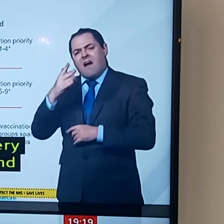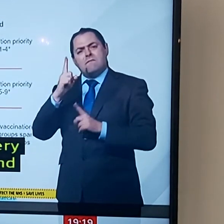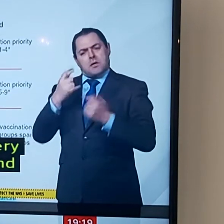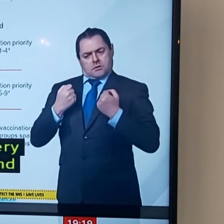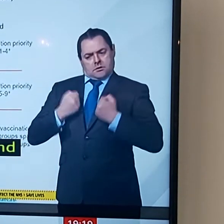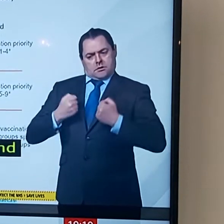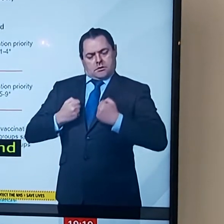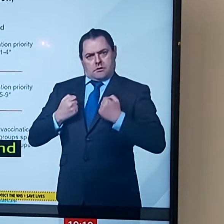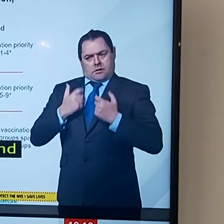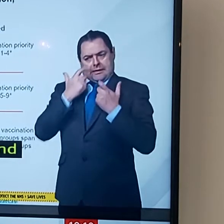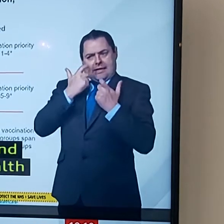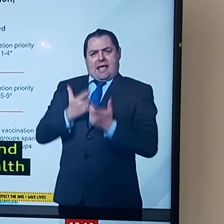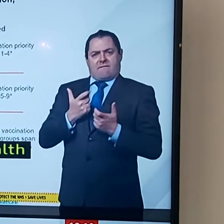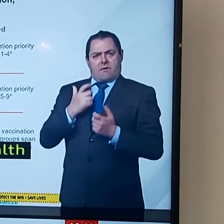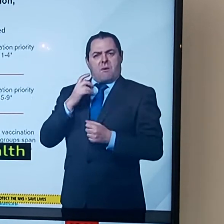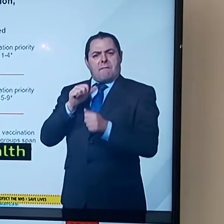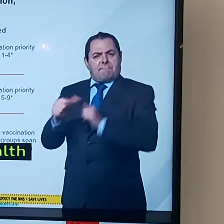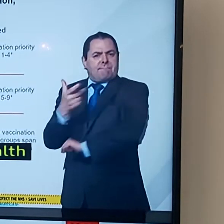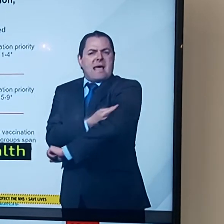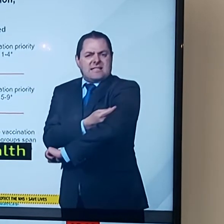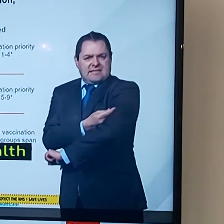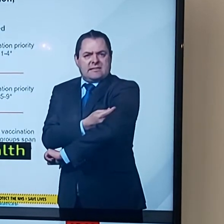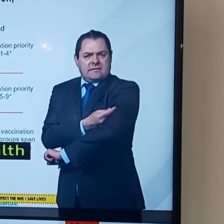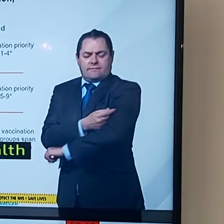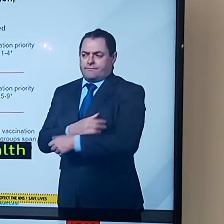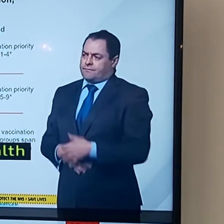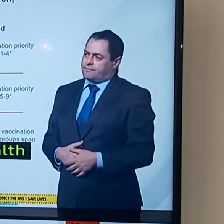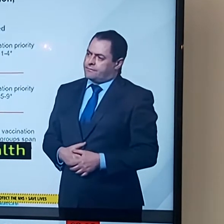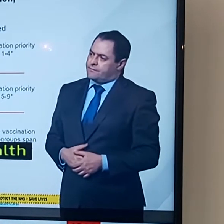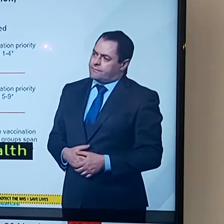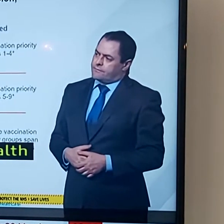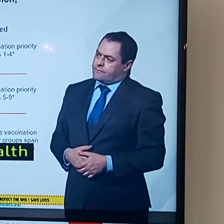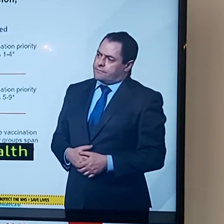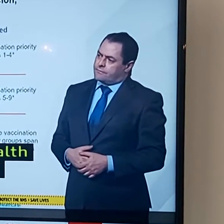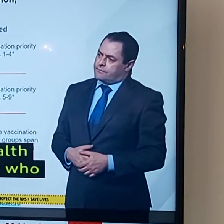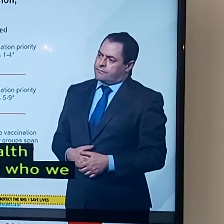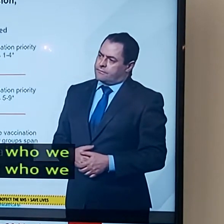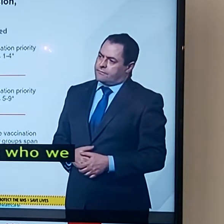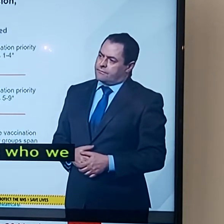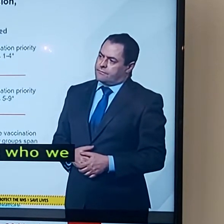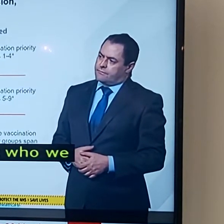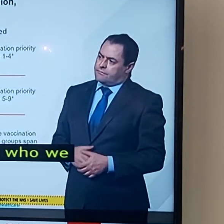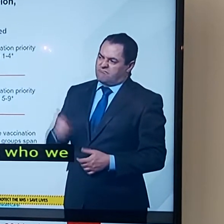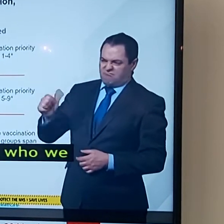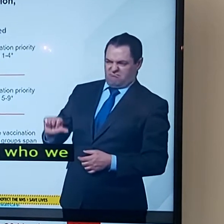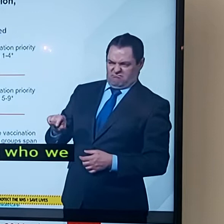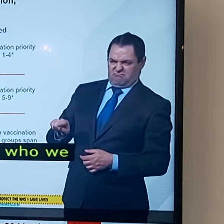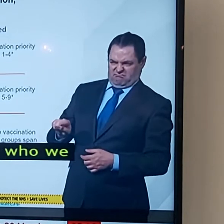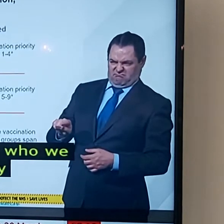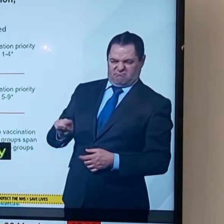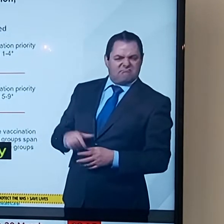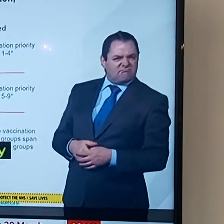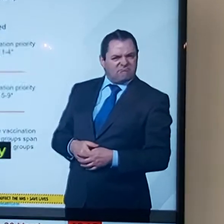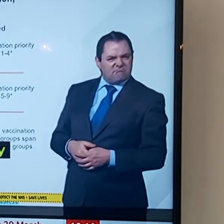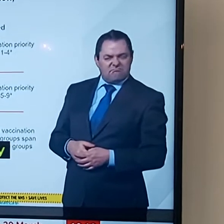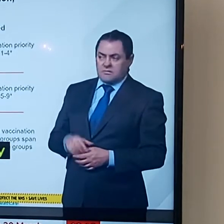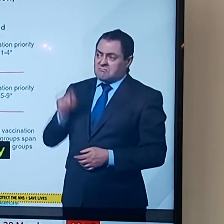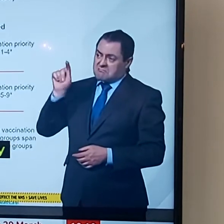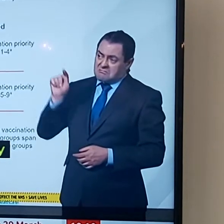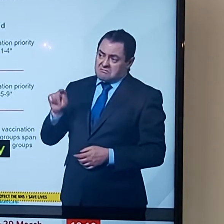to accelerate the period by which they're vaccinated. So they too are being vaccinated early on. So this will lead to